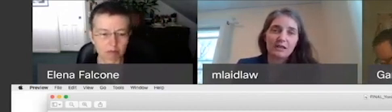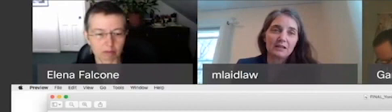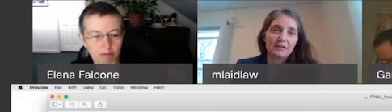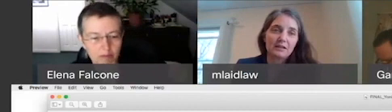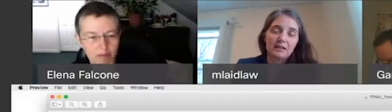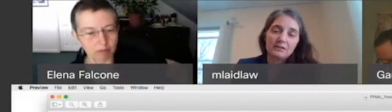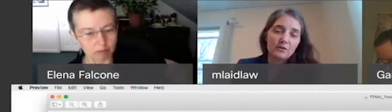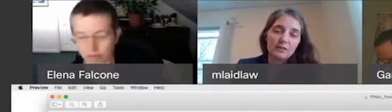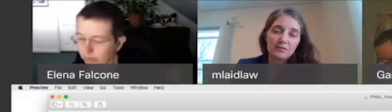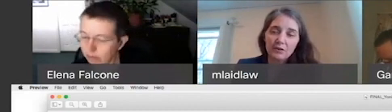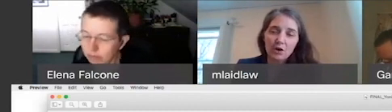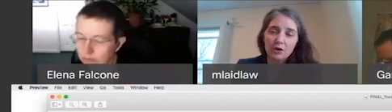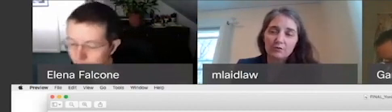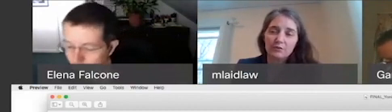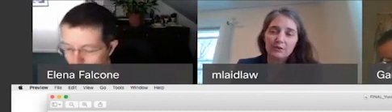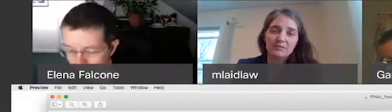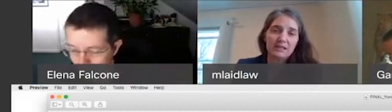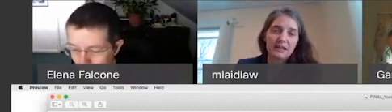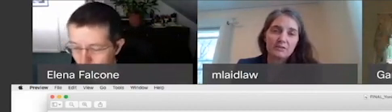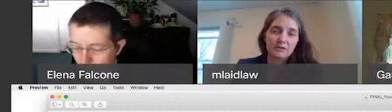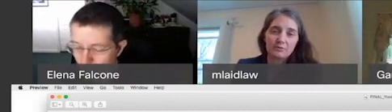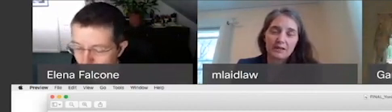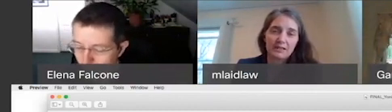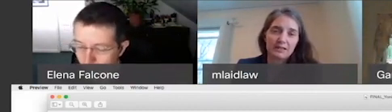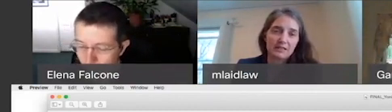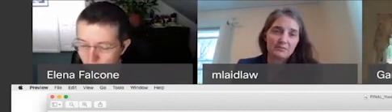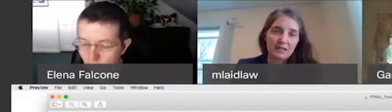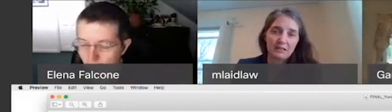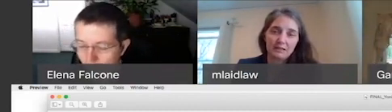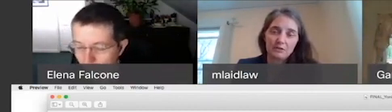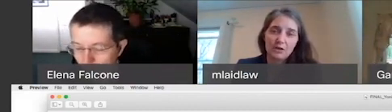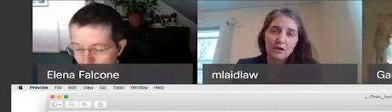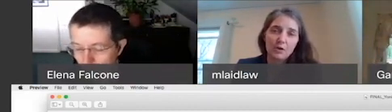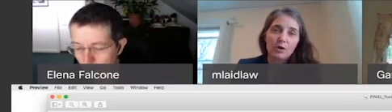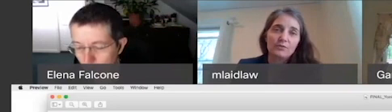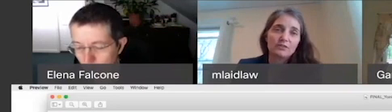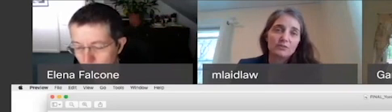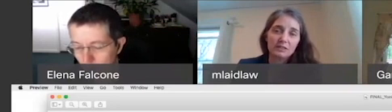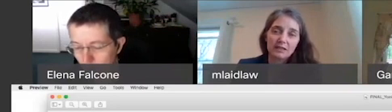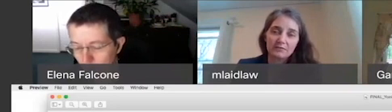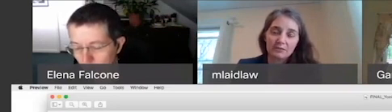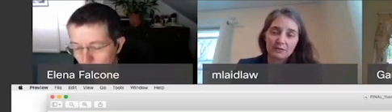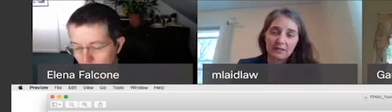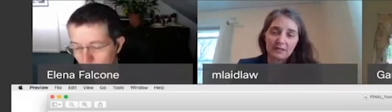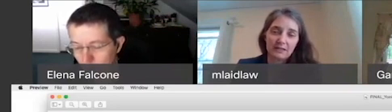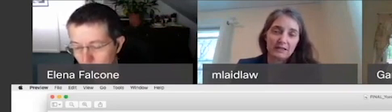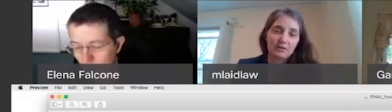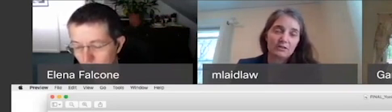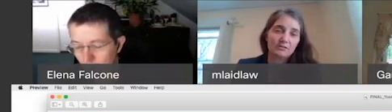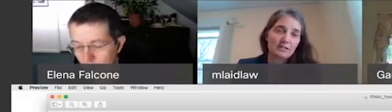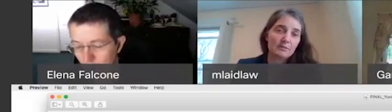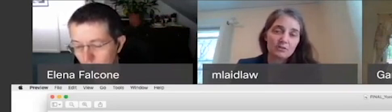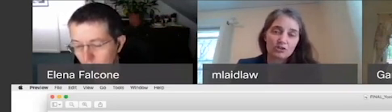already, it's going to be very hard for them to get out of underwriting and obtain it. Or if they do get out of underwriting and